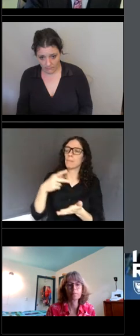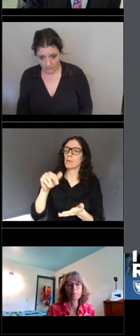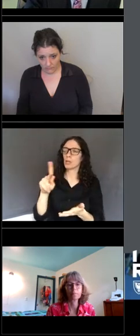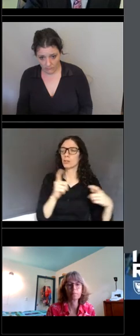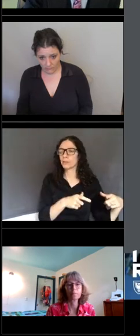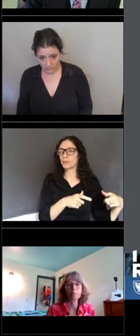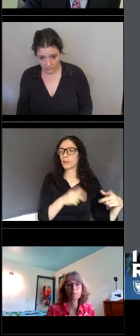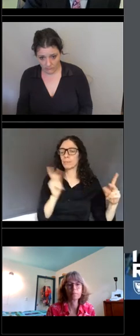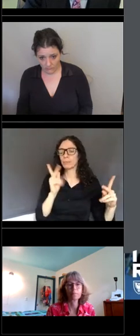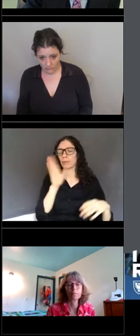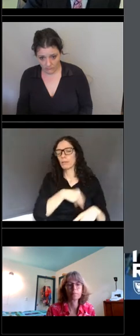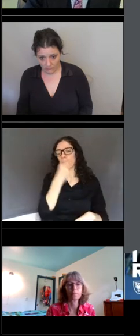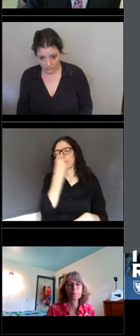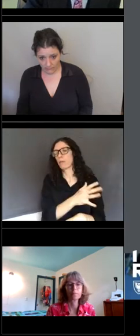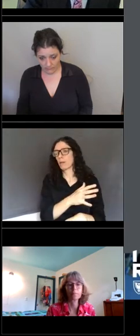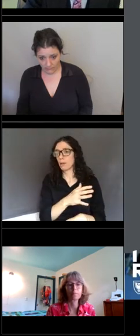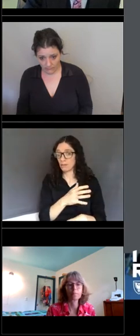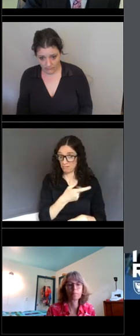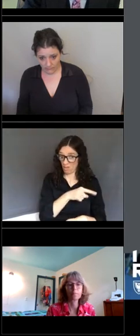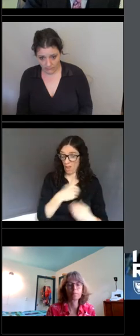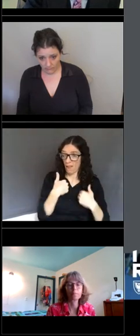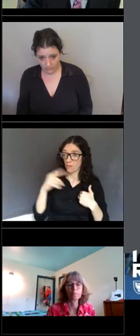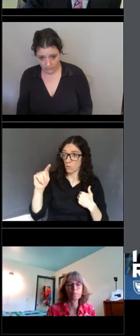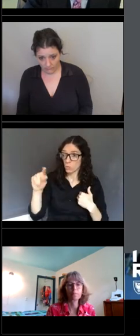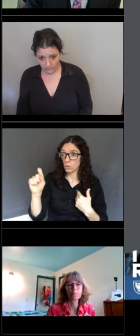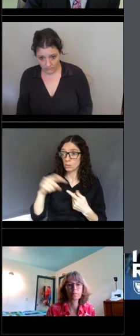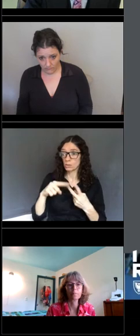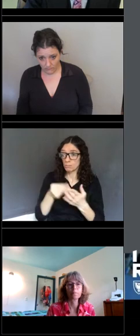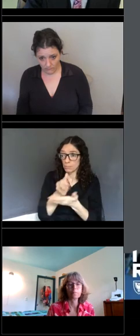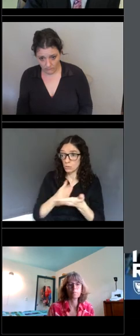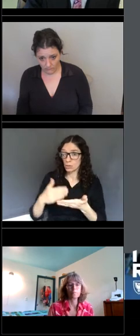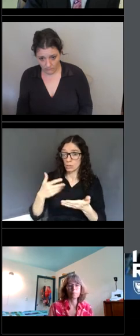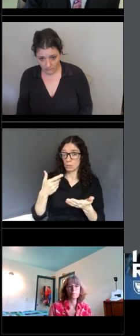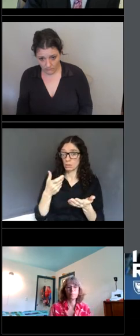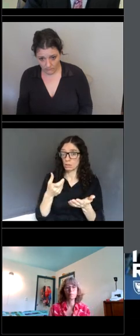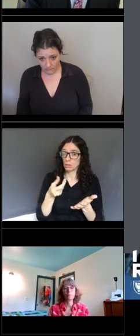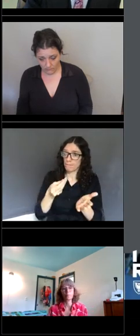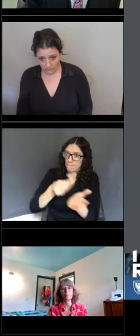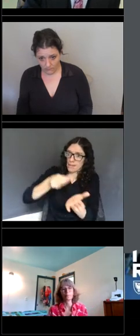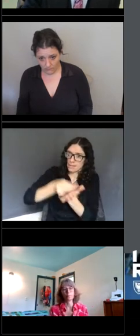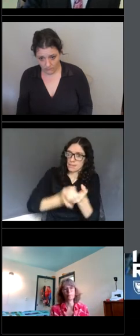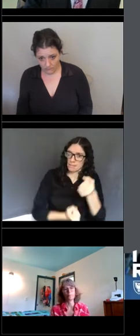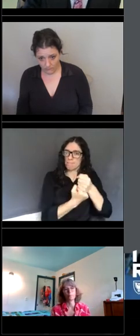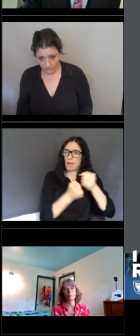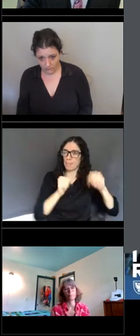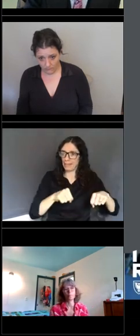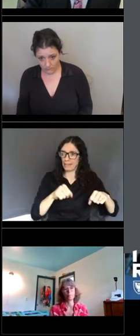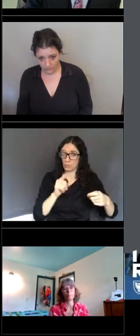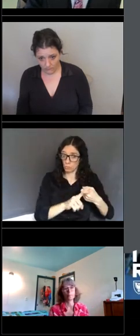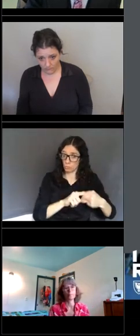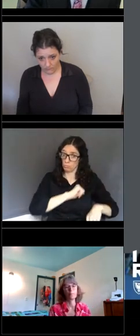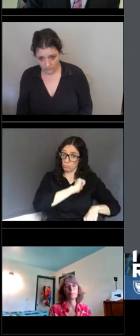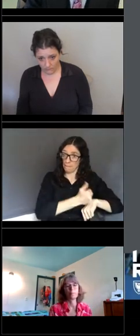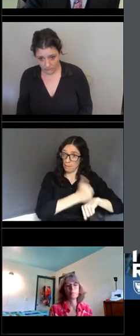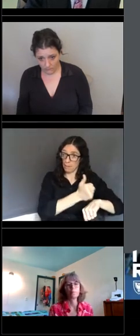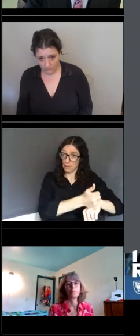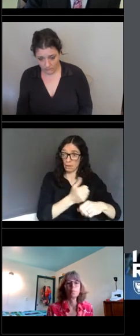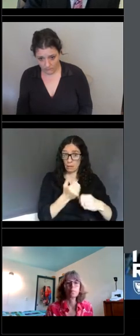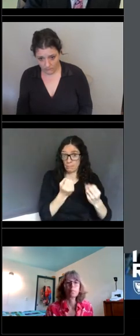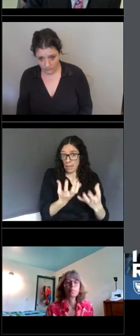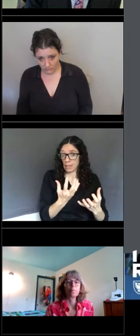they have the tools, the budget, the funding abilities to be able to, you know, implement a lot of